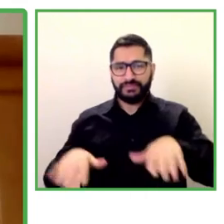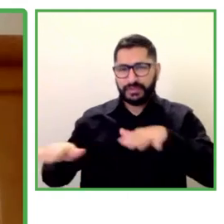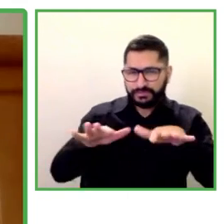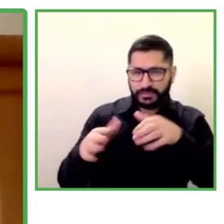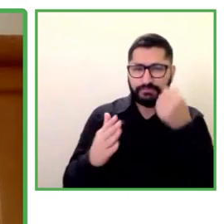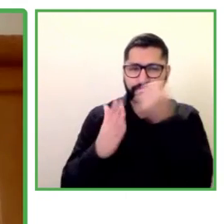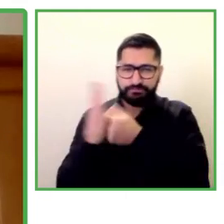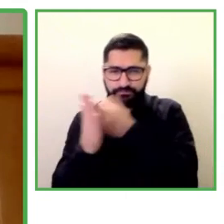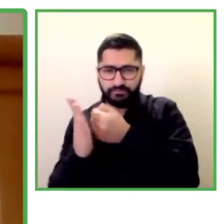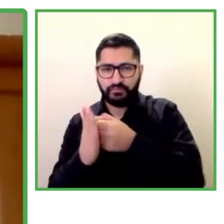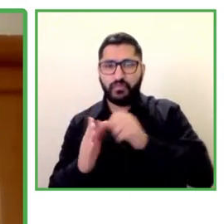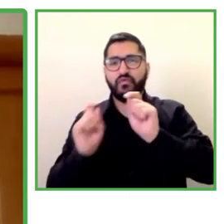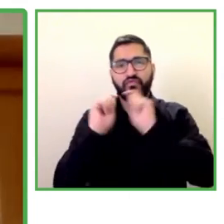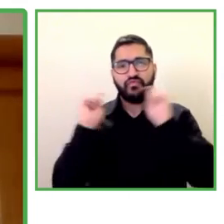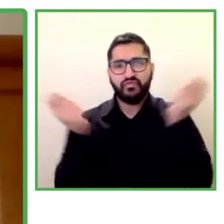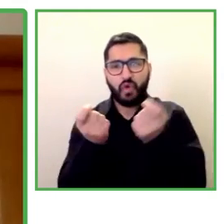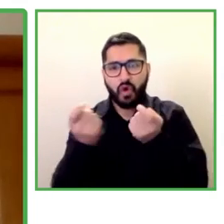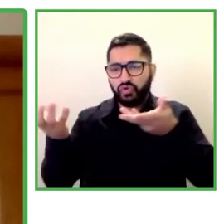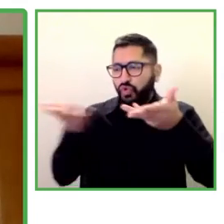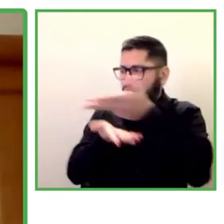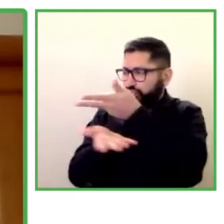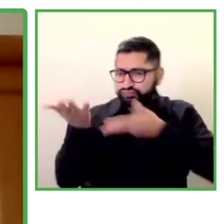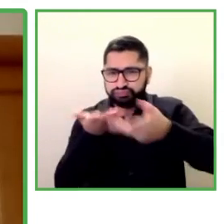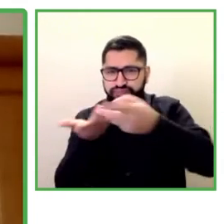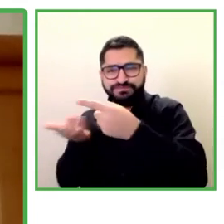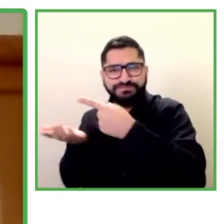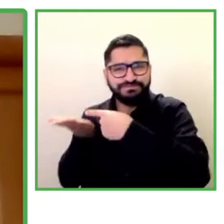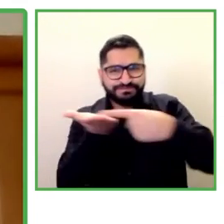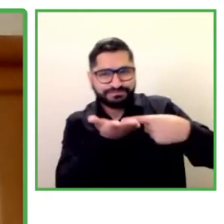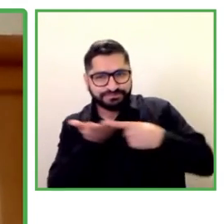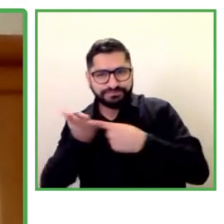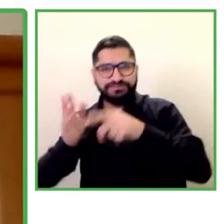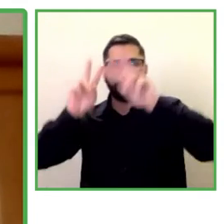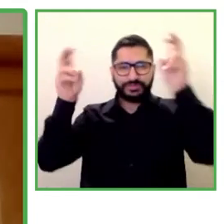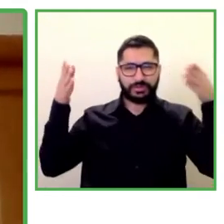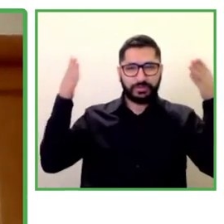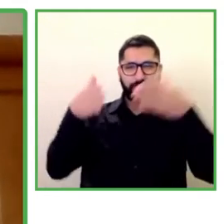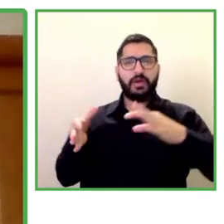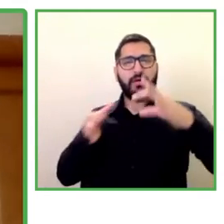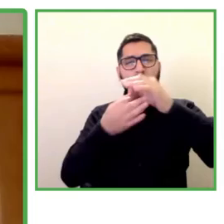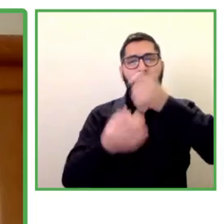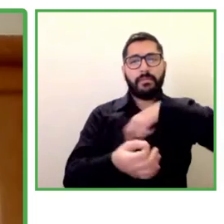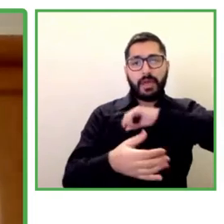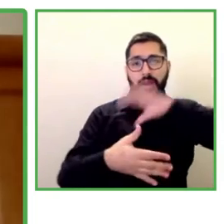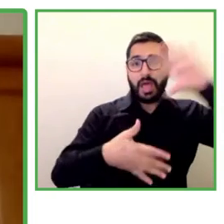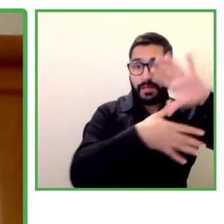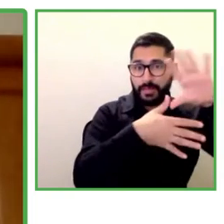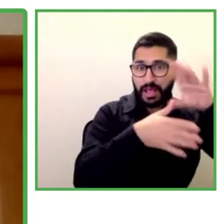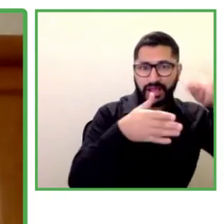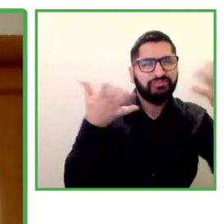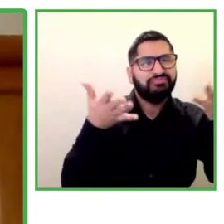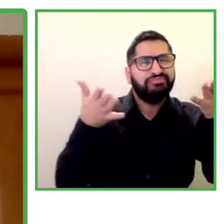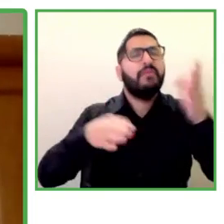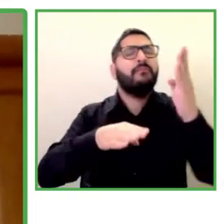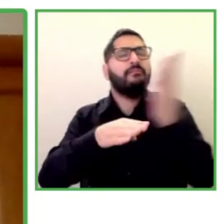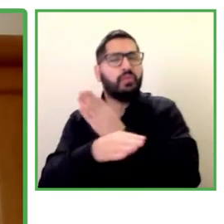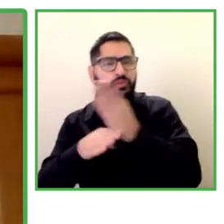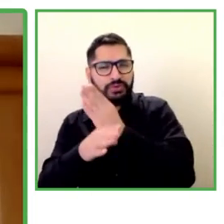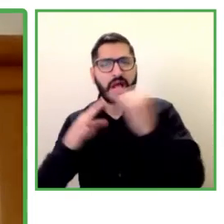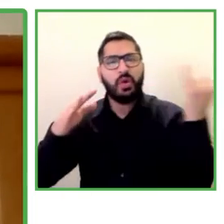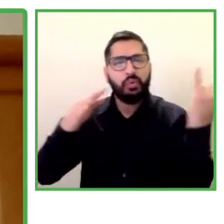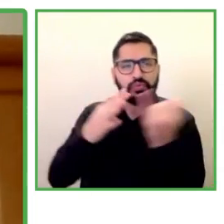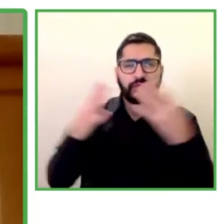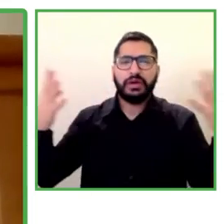Incluye Forum that is carried out every year. And it groups companies, inclusive companies in the region, and also international